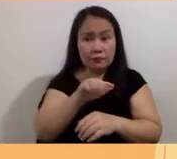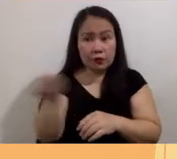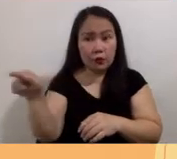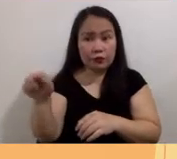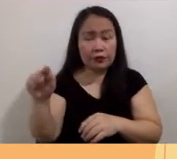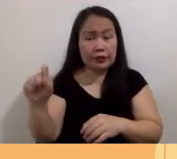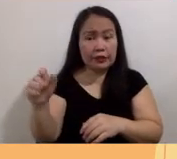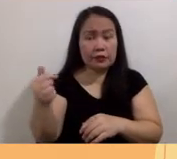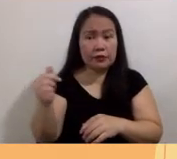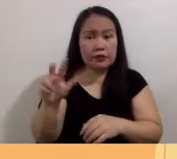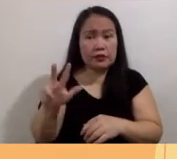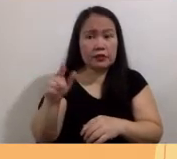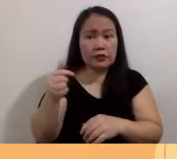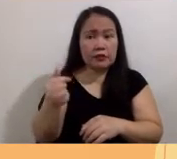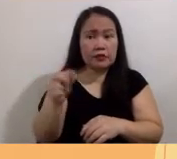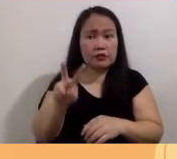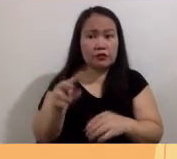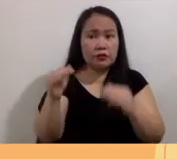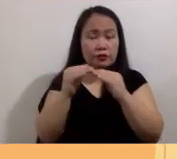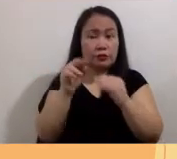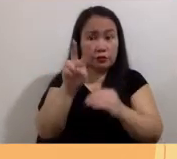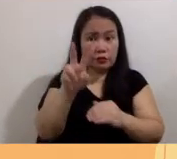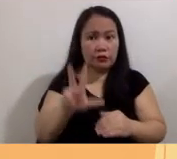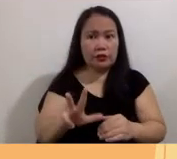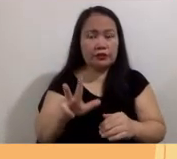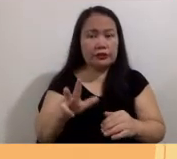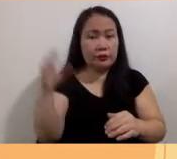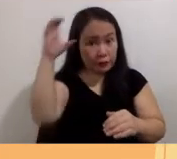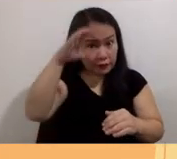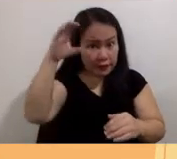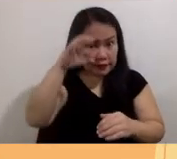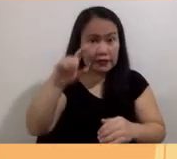plus 2 is equal to 2/3. So, find the LCD.